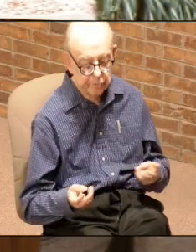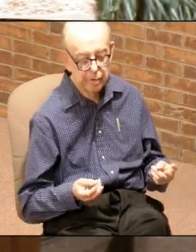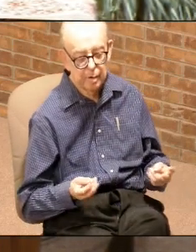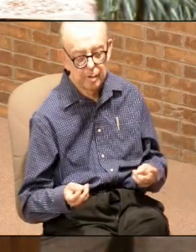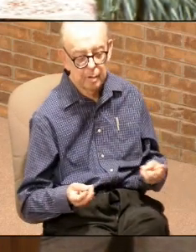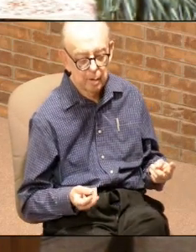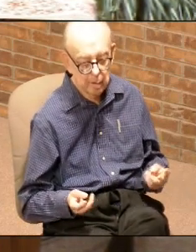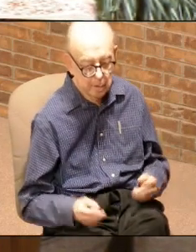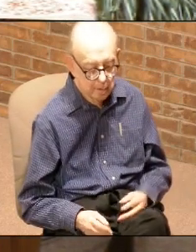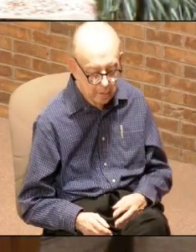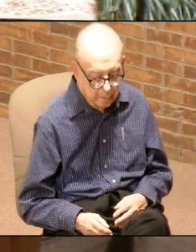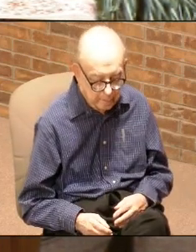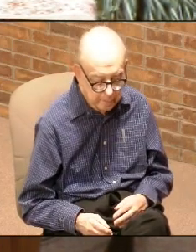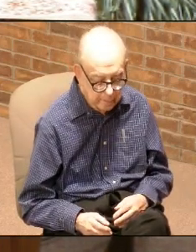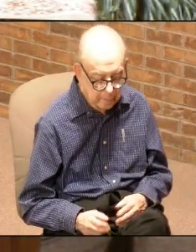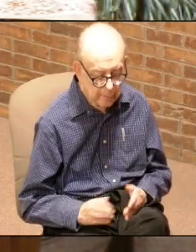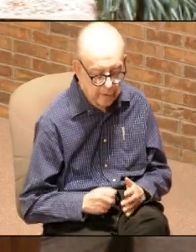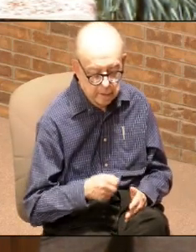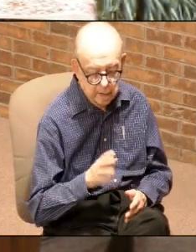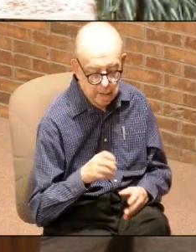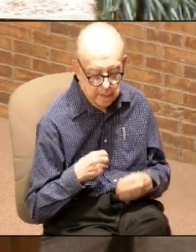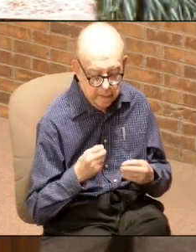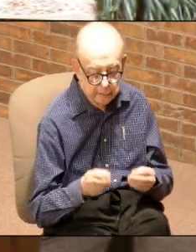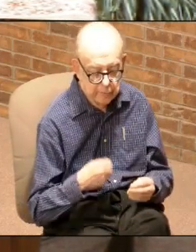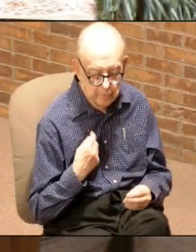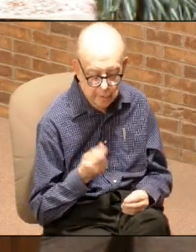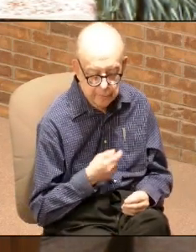that God has given us.